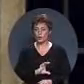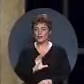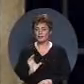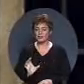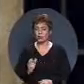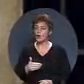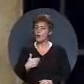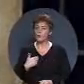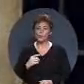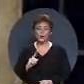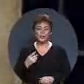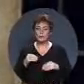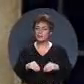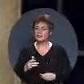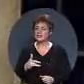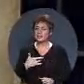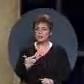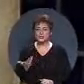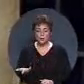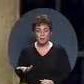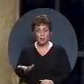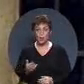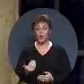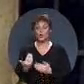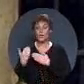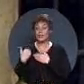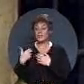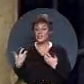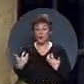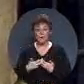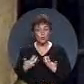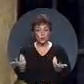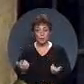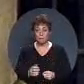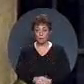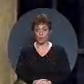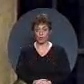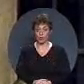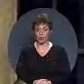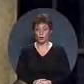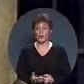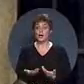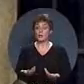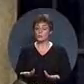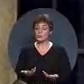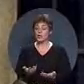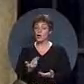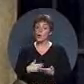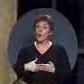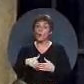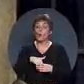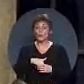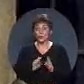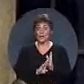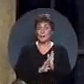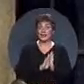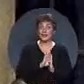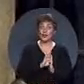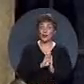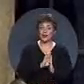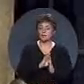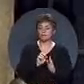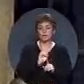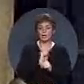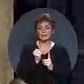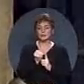for Canada. Why doesn't the Prime Minister realize that the mission is not working out well, and that rather